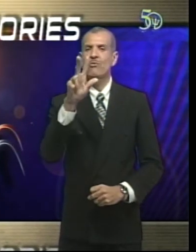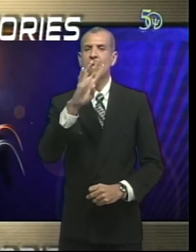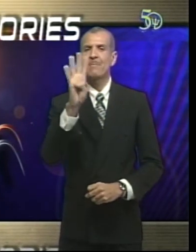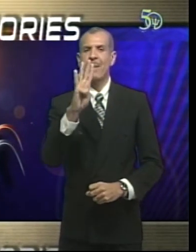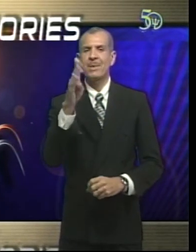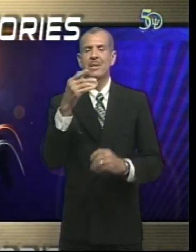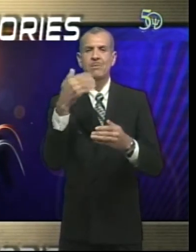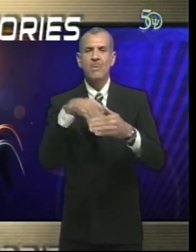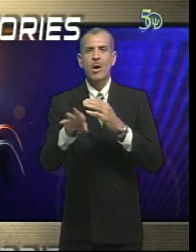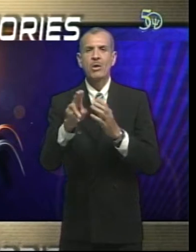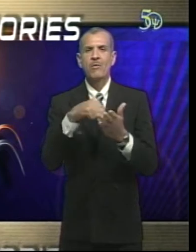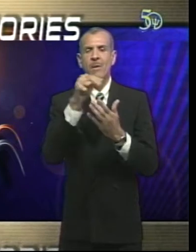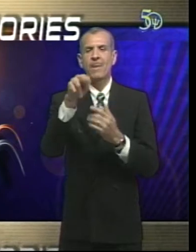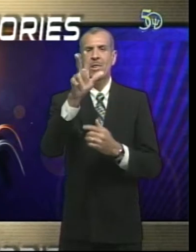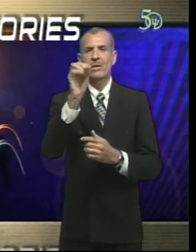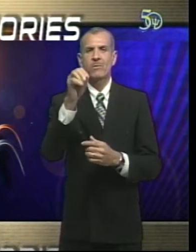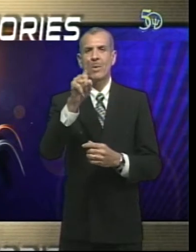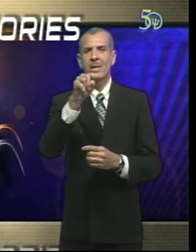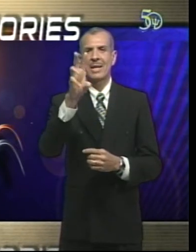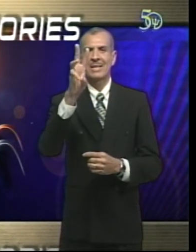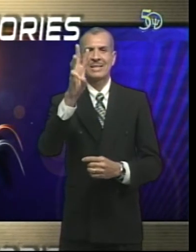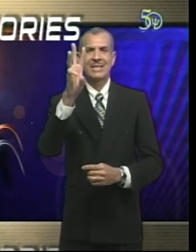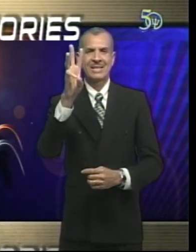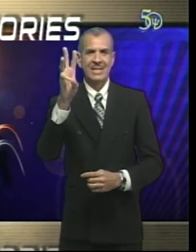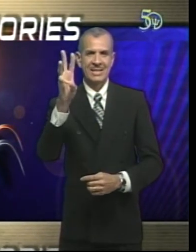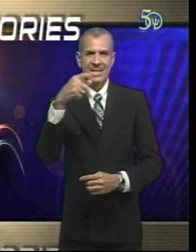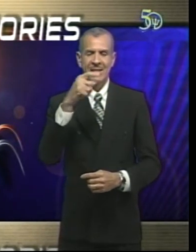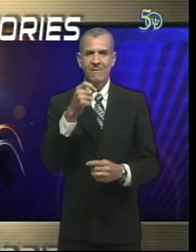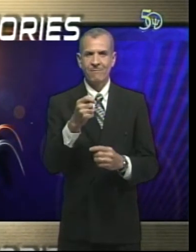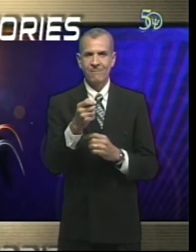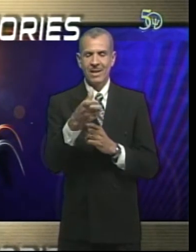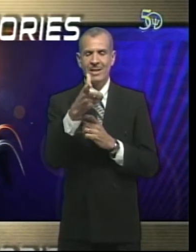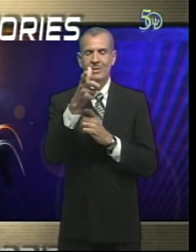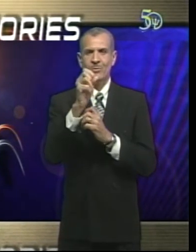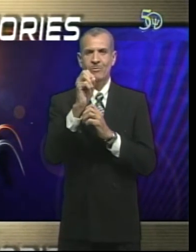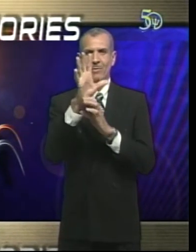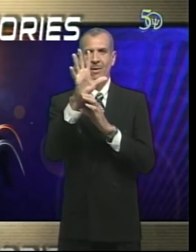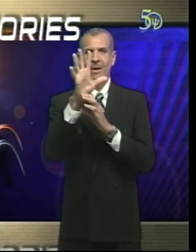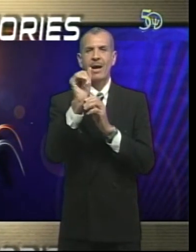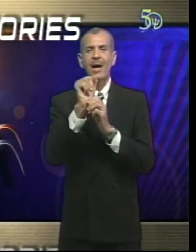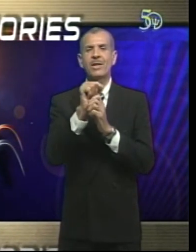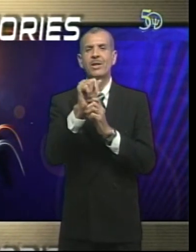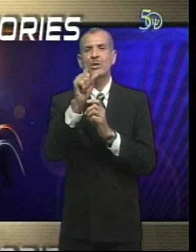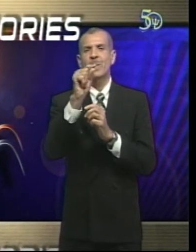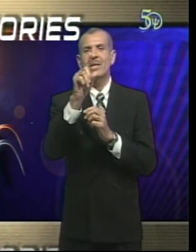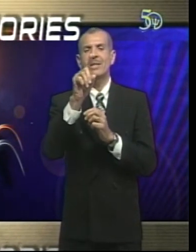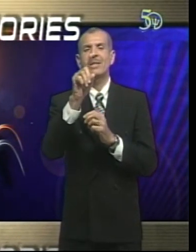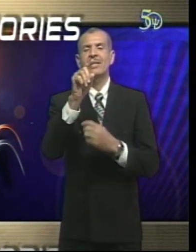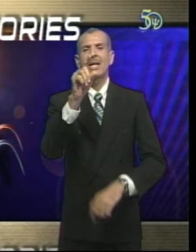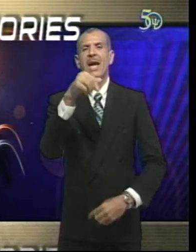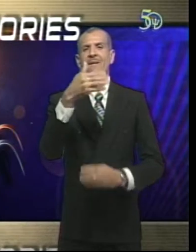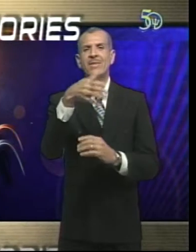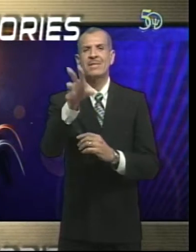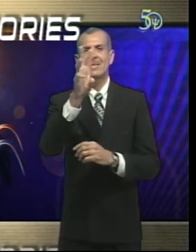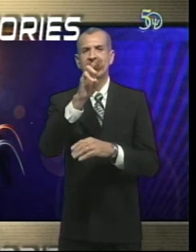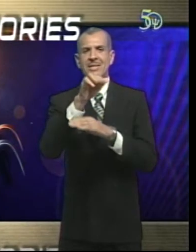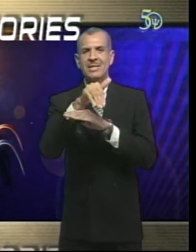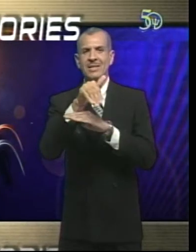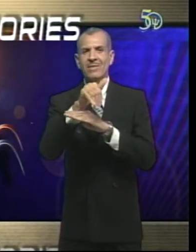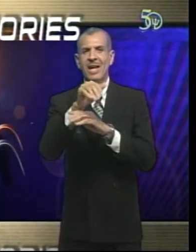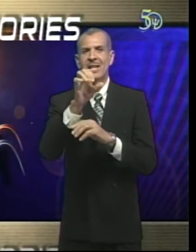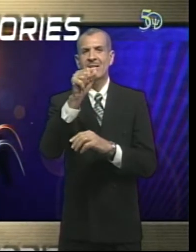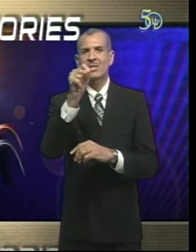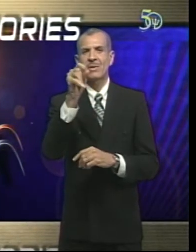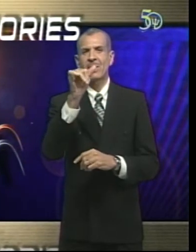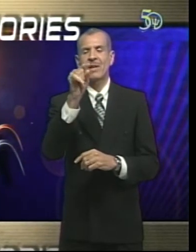who were born on November 30th, 1966, flicked the switch around 20 minutes past 6 this evening at the Sagicor Life